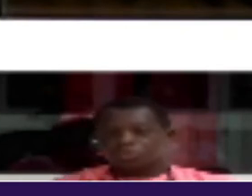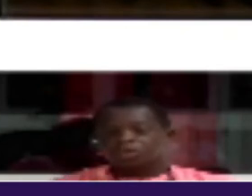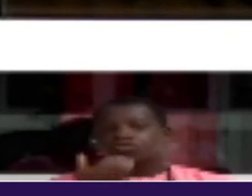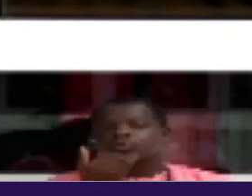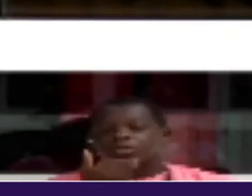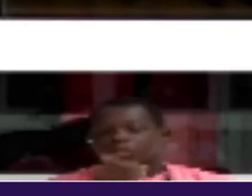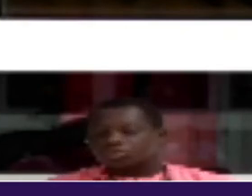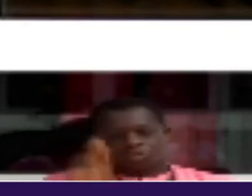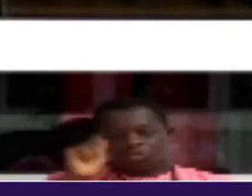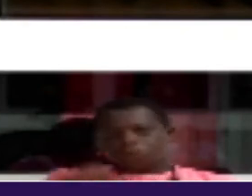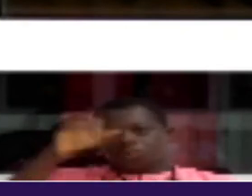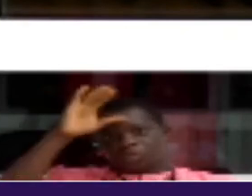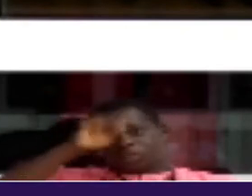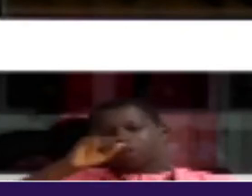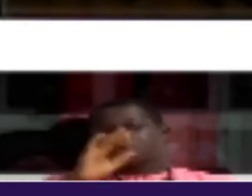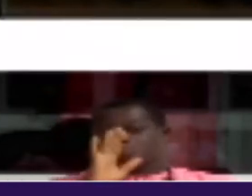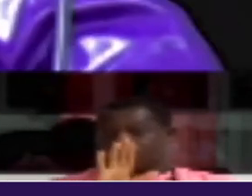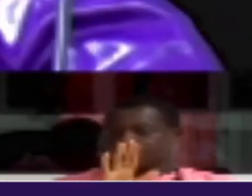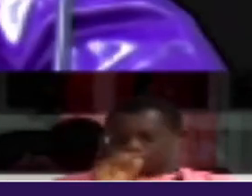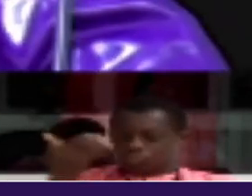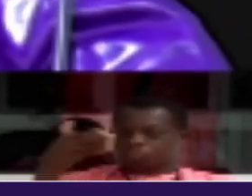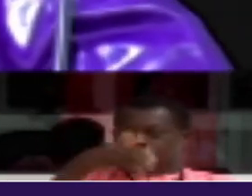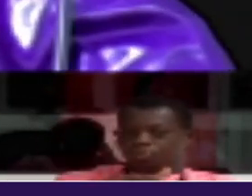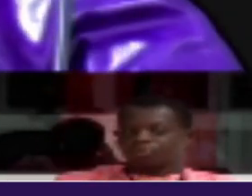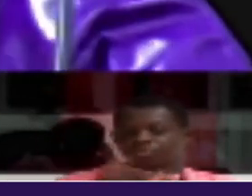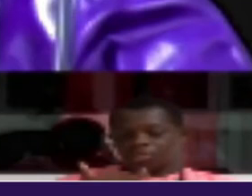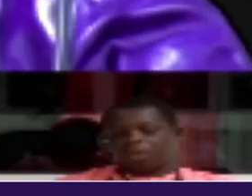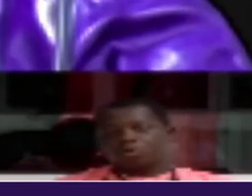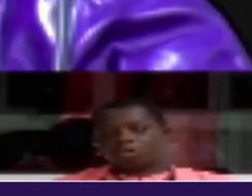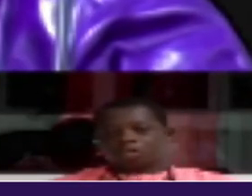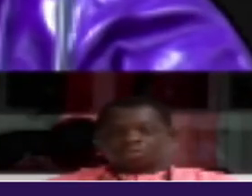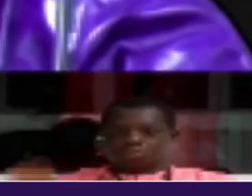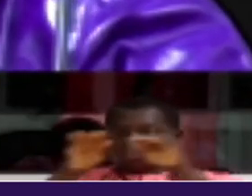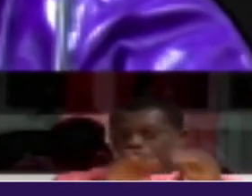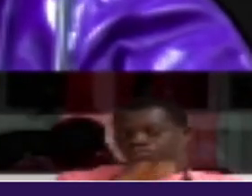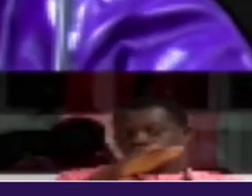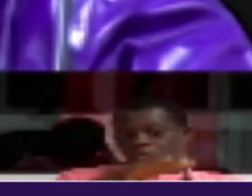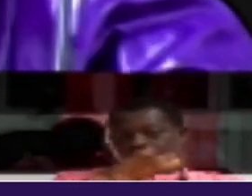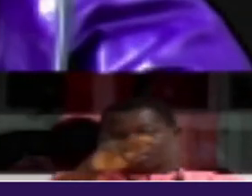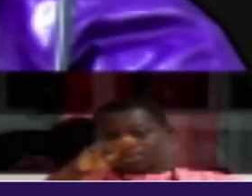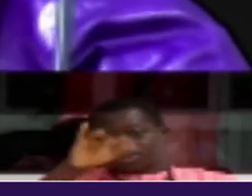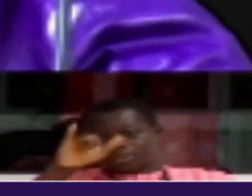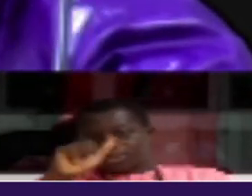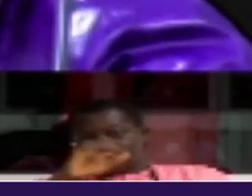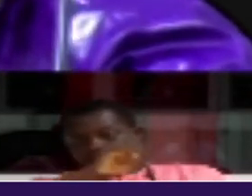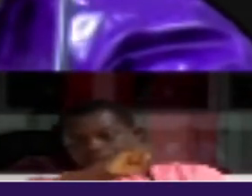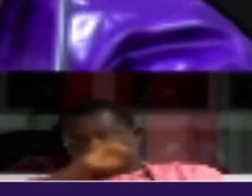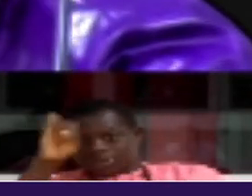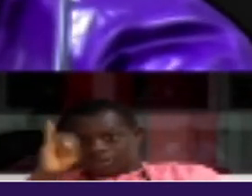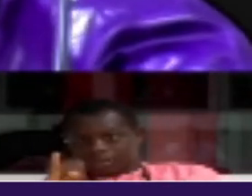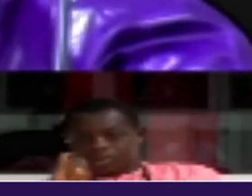understand. Okay. Mm-hmm. Now let's move to the Nyassi thing. Do you know a person called Dawda